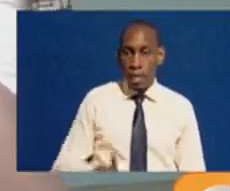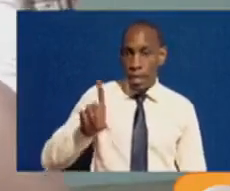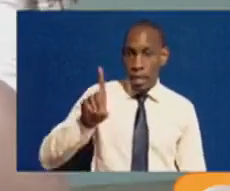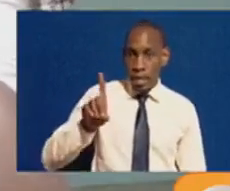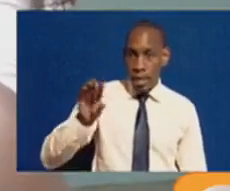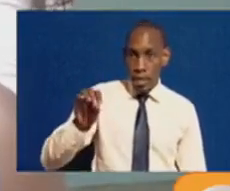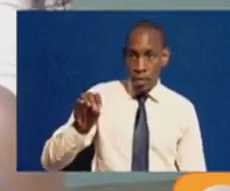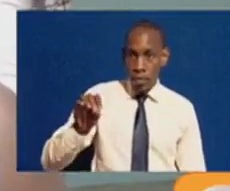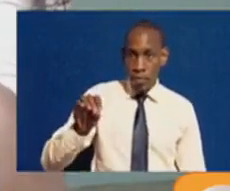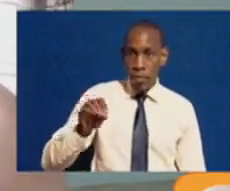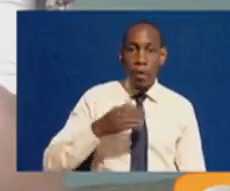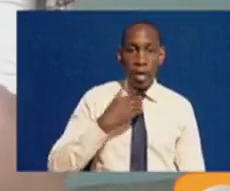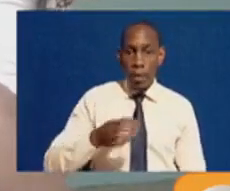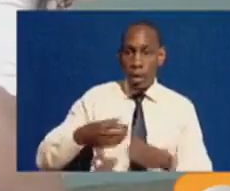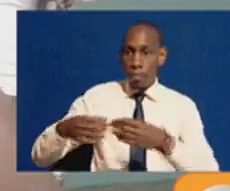Wakitaka pombe,